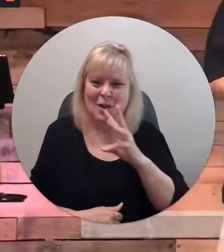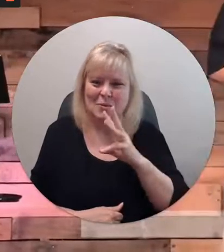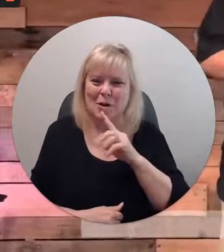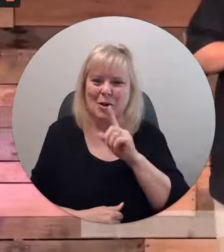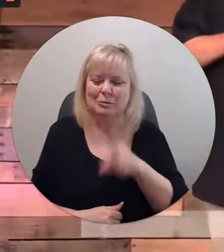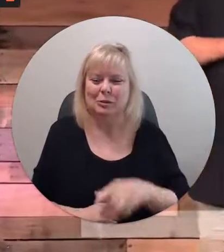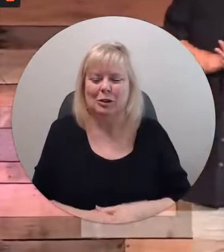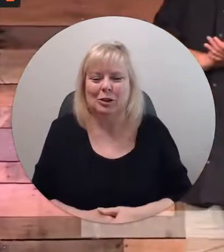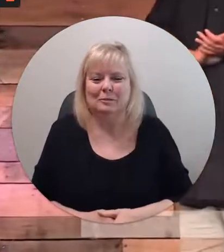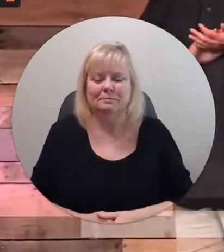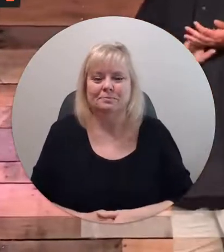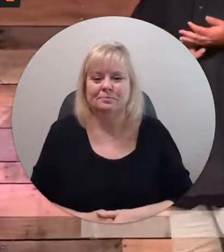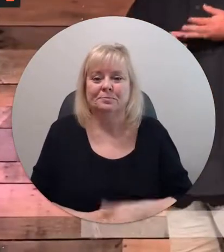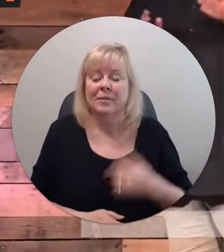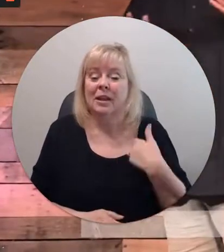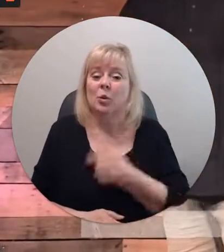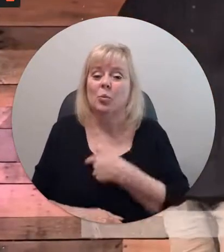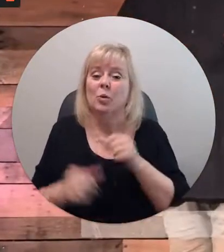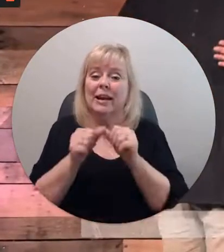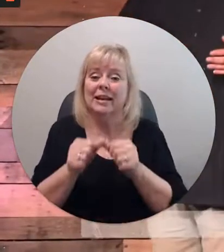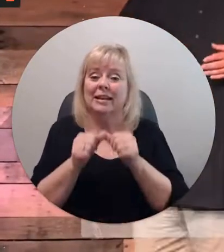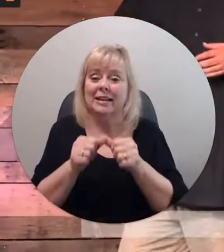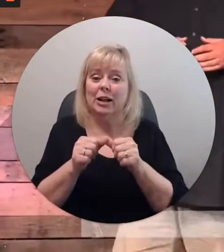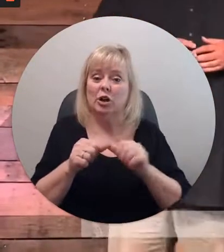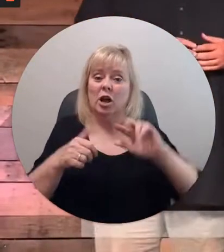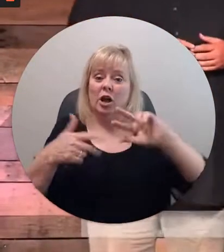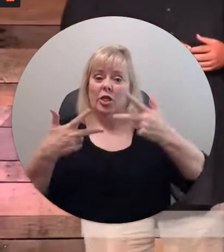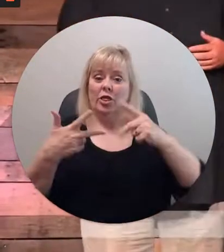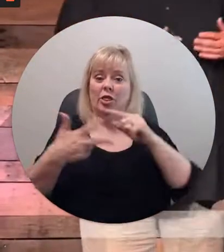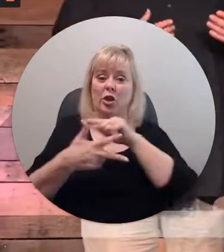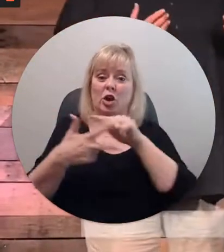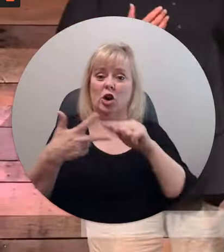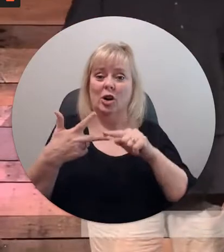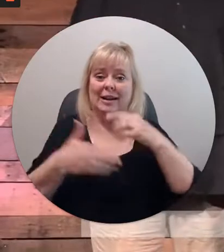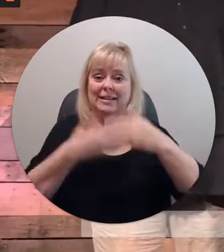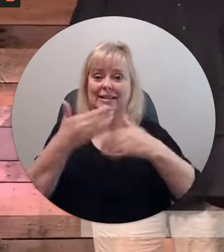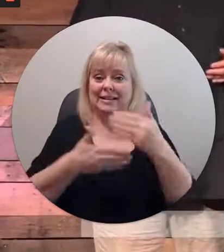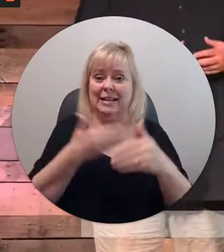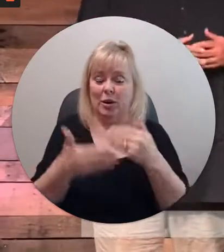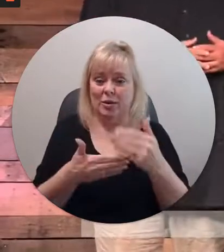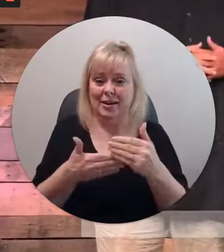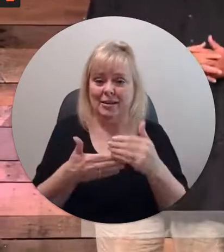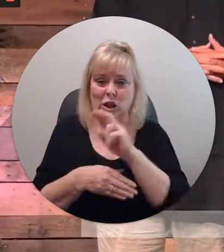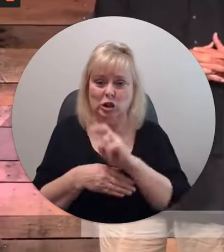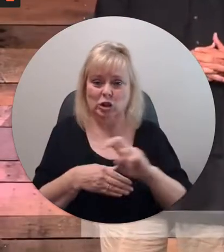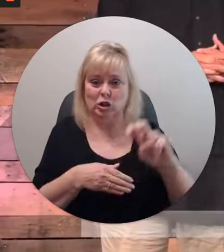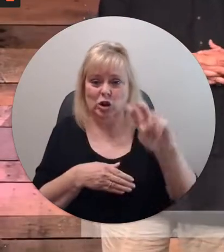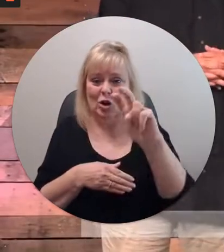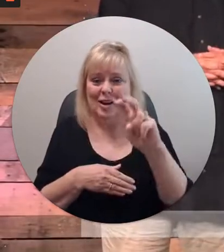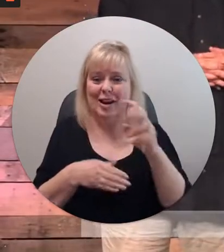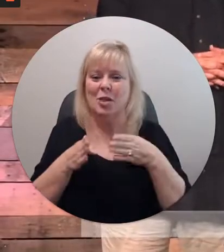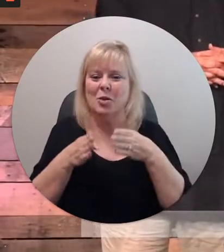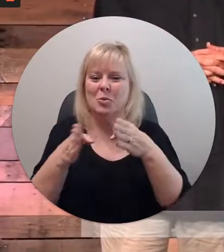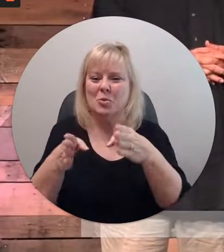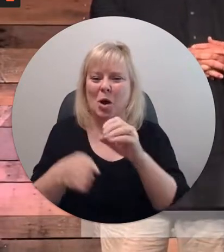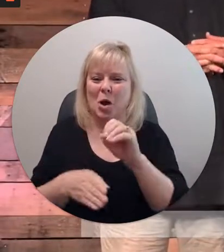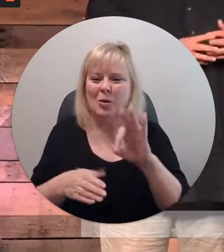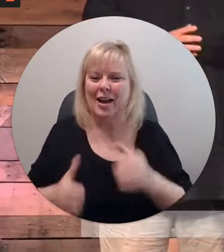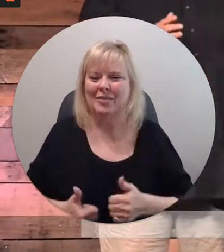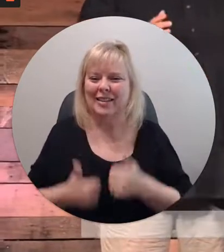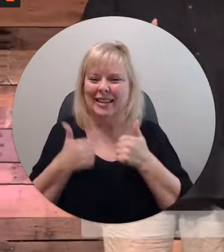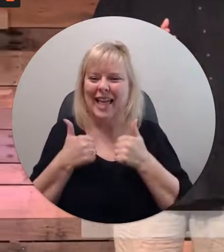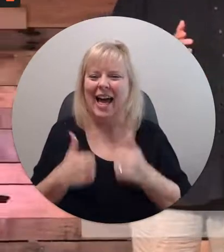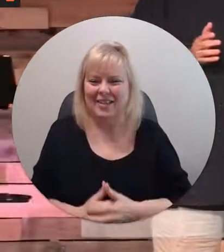We're going to be continuing. This is the third in our series of messages on journeying down the road of life. And hopefully this little